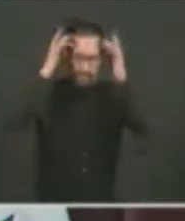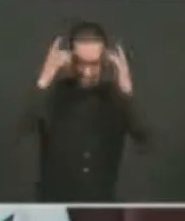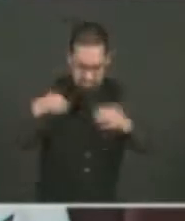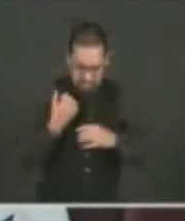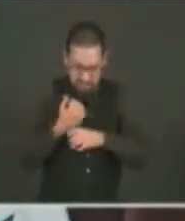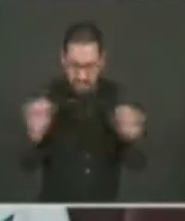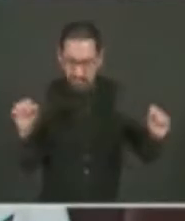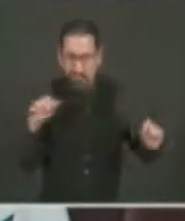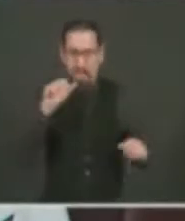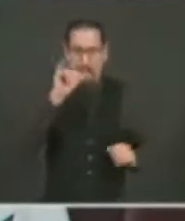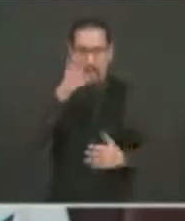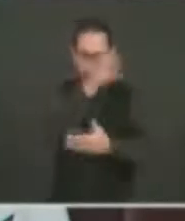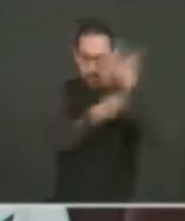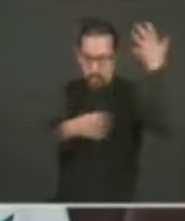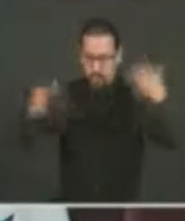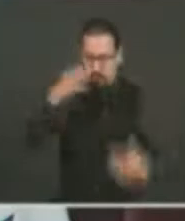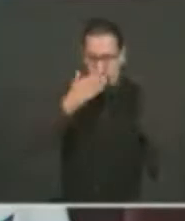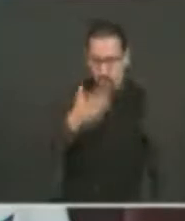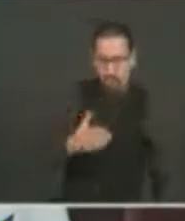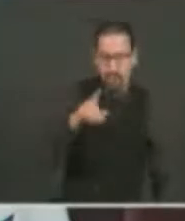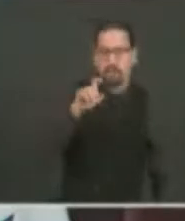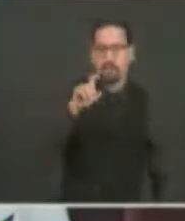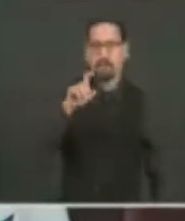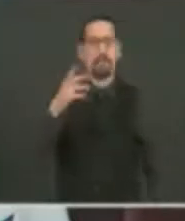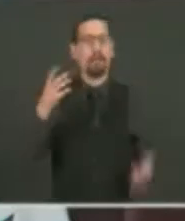not, then we have to make sure that they do.